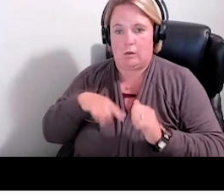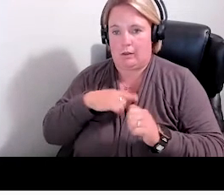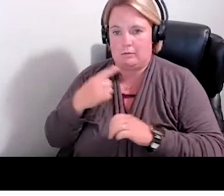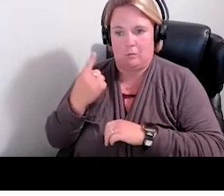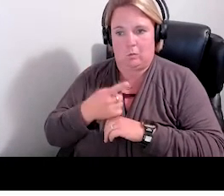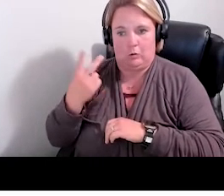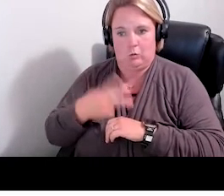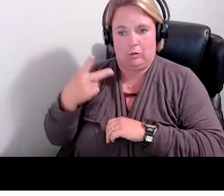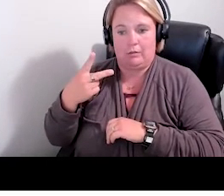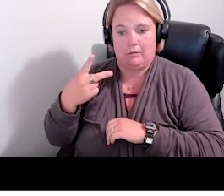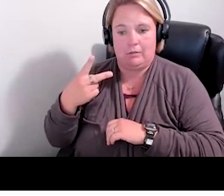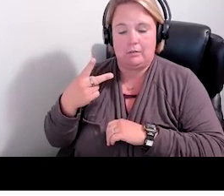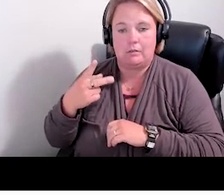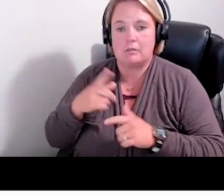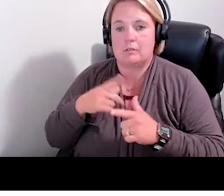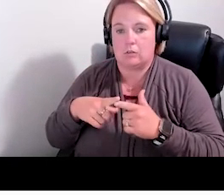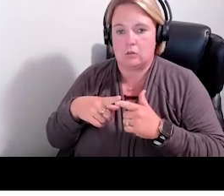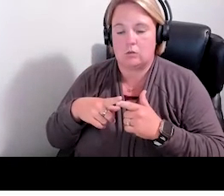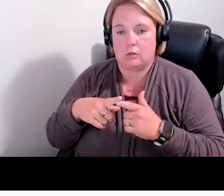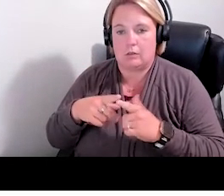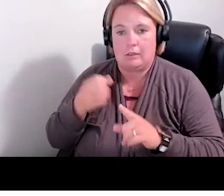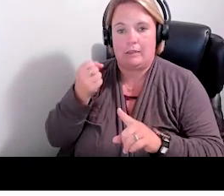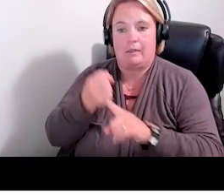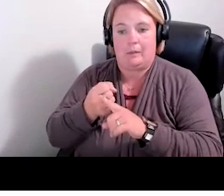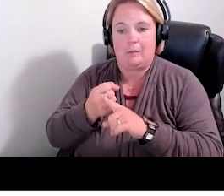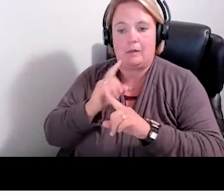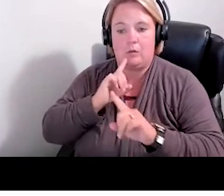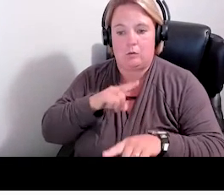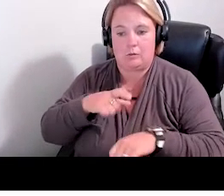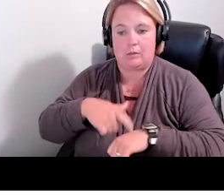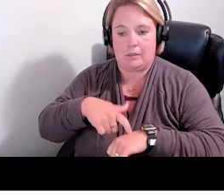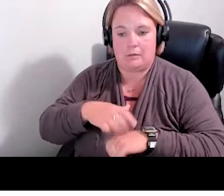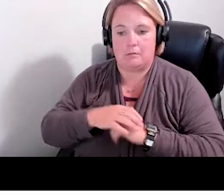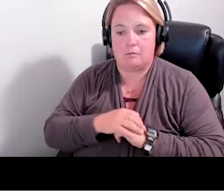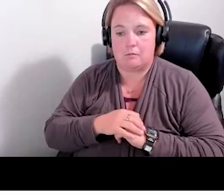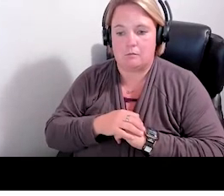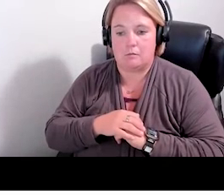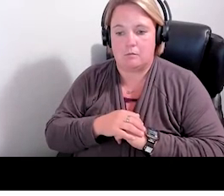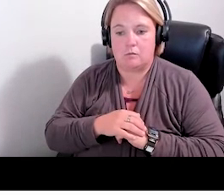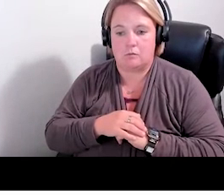two. So that affected the response time or the response accuracy with that.